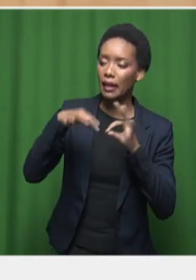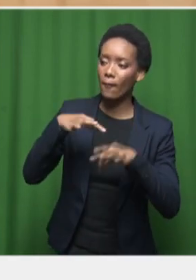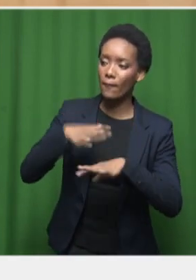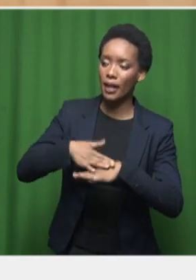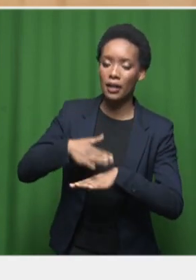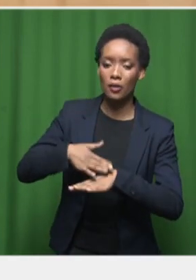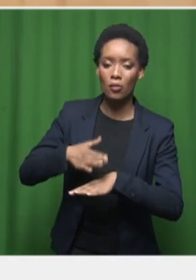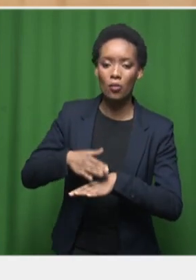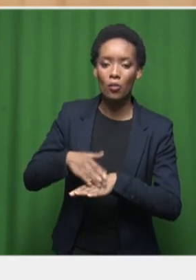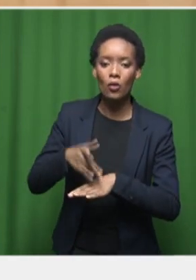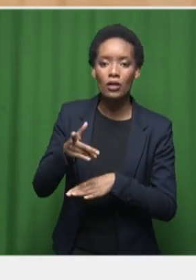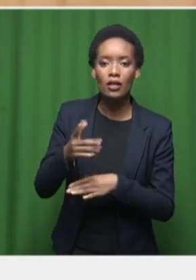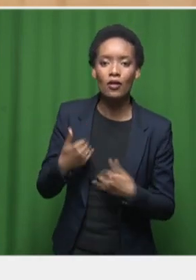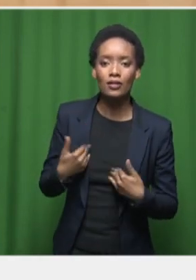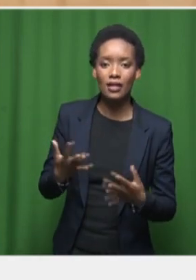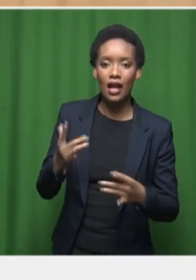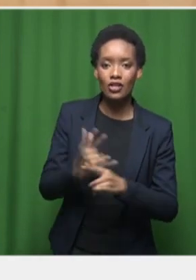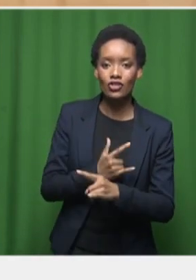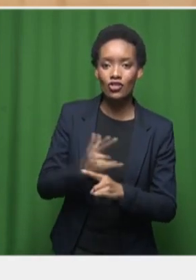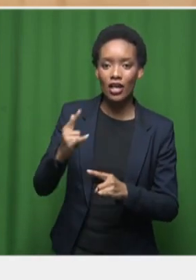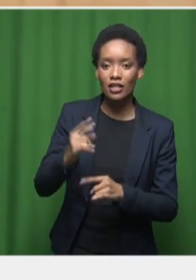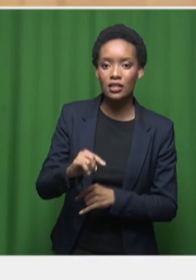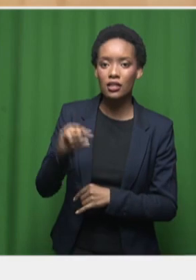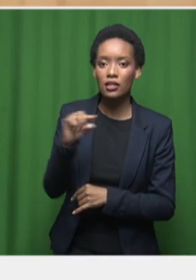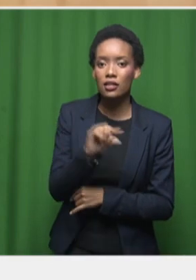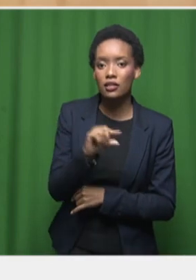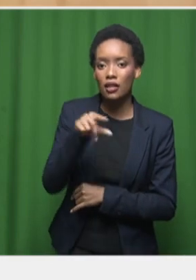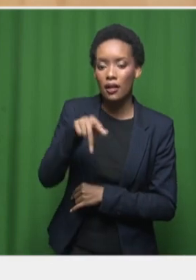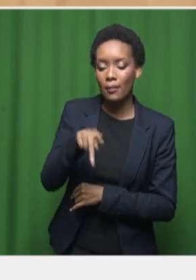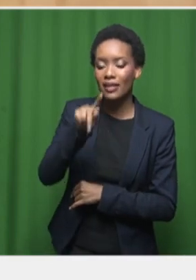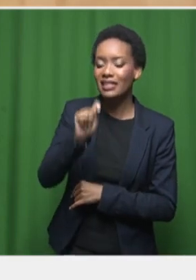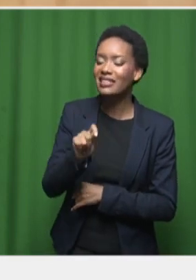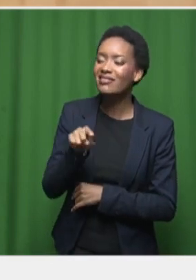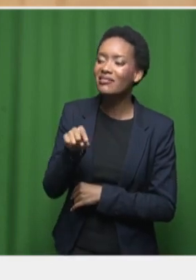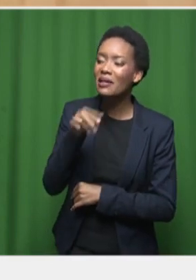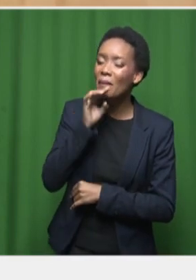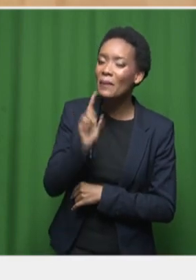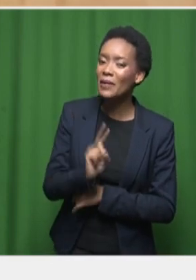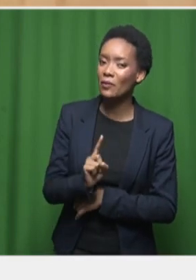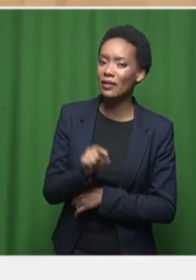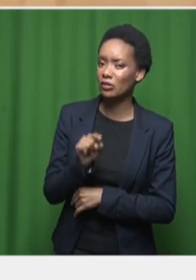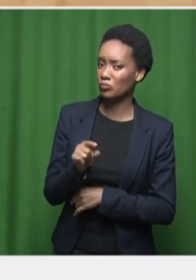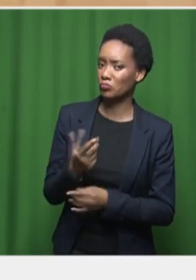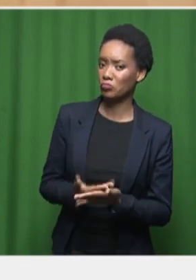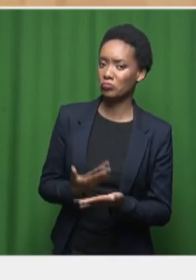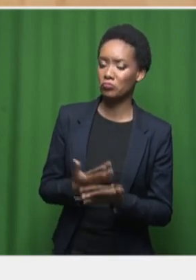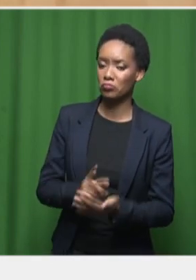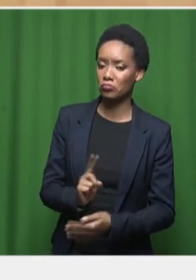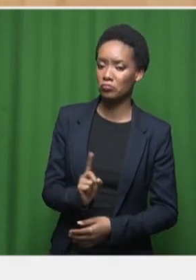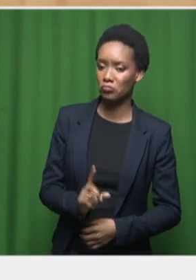with ChatGPT. What exactly is it and what are its capabilities?